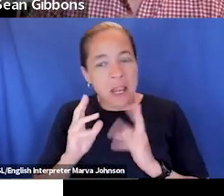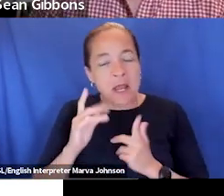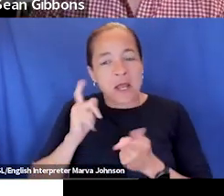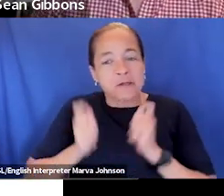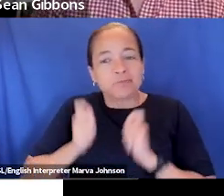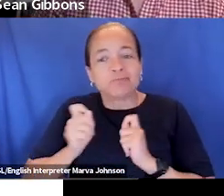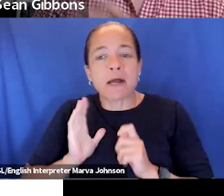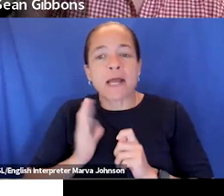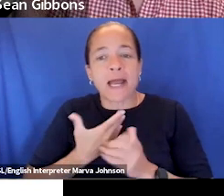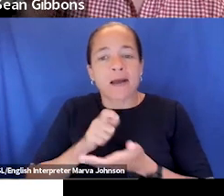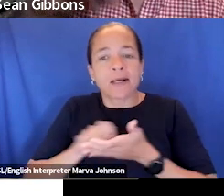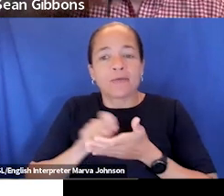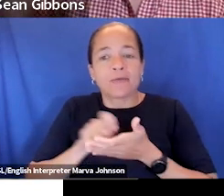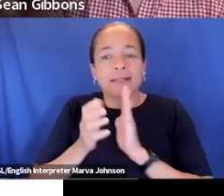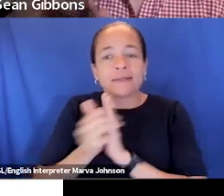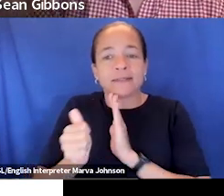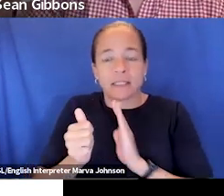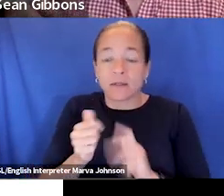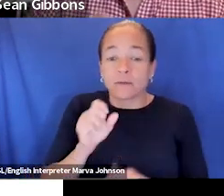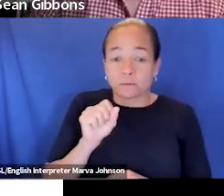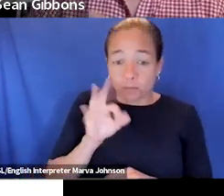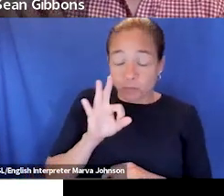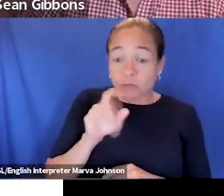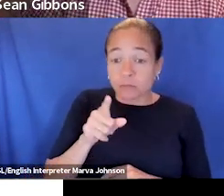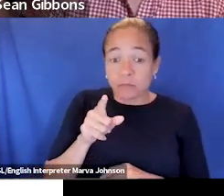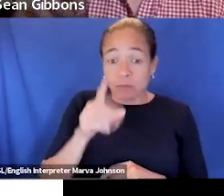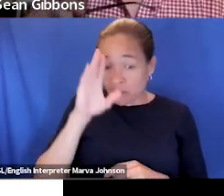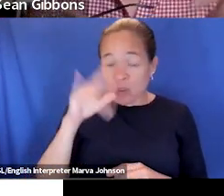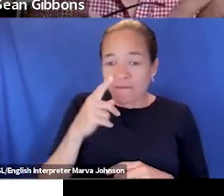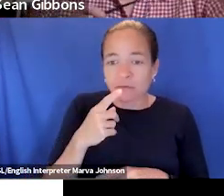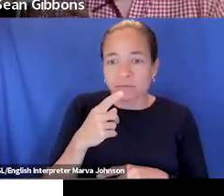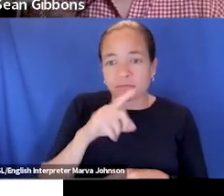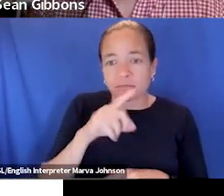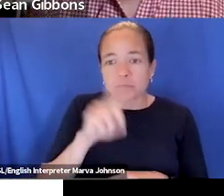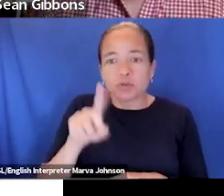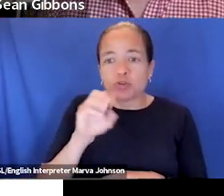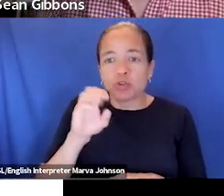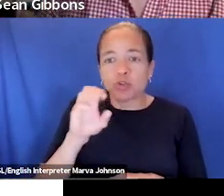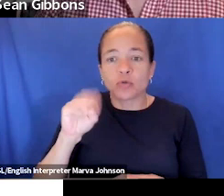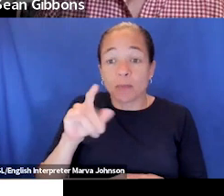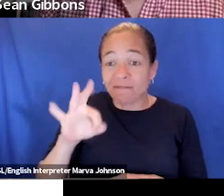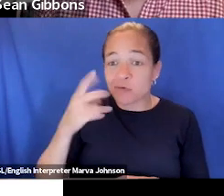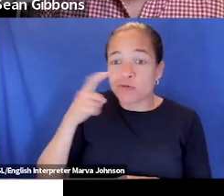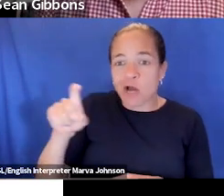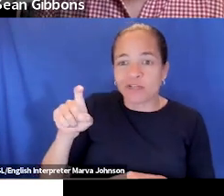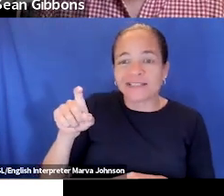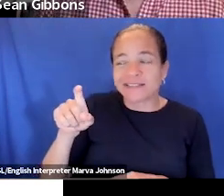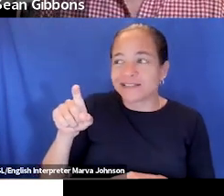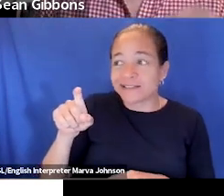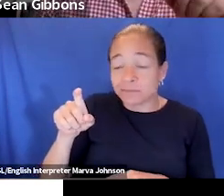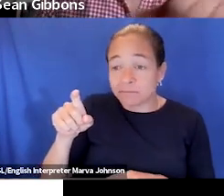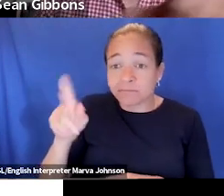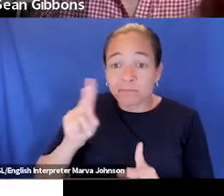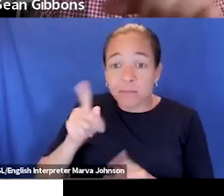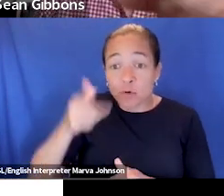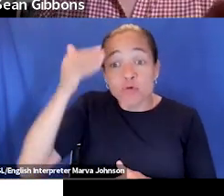and as you see folks you know that you can, through the Zoom life we've all lived, you can DM people. So say hello to folks you know, or folks maybe you want to get to know.